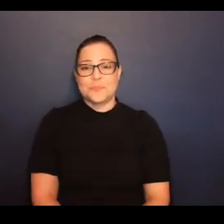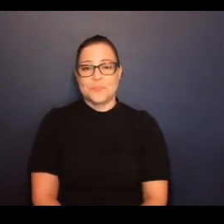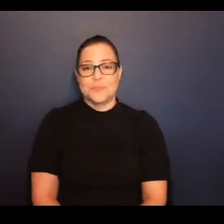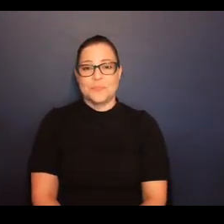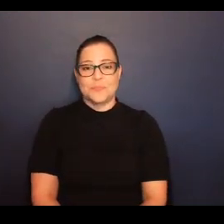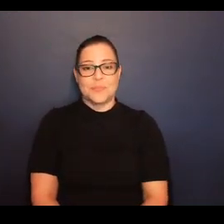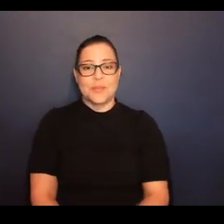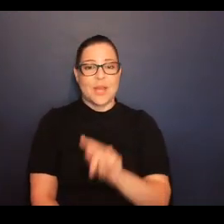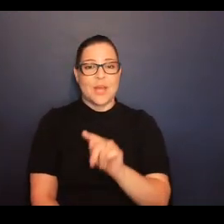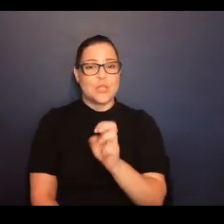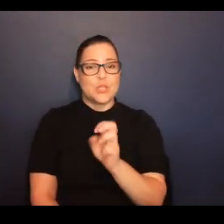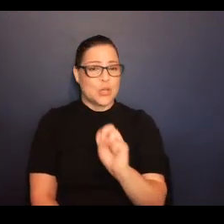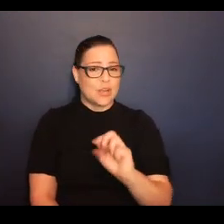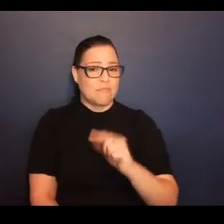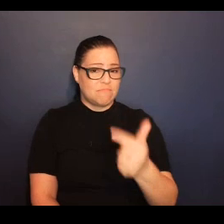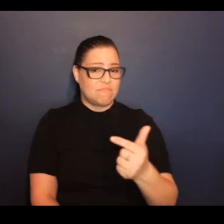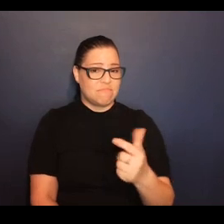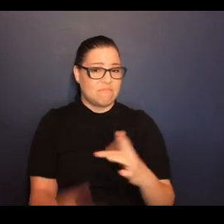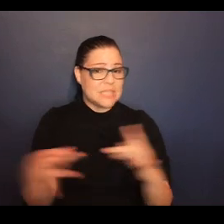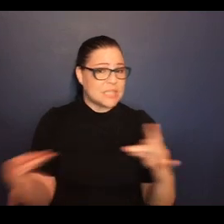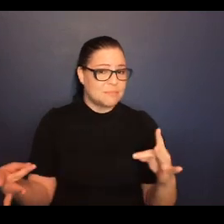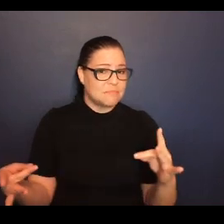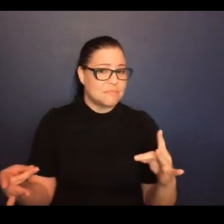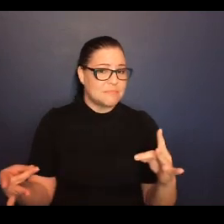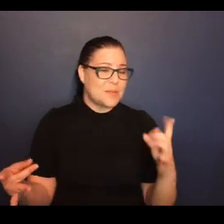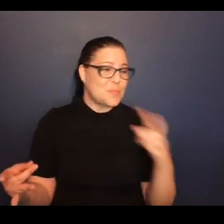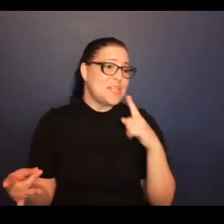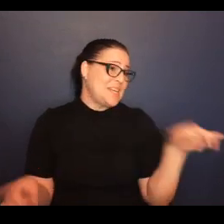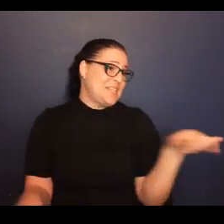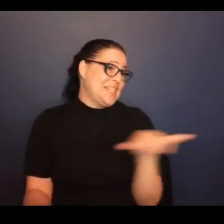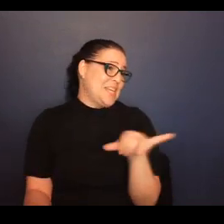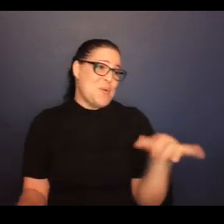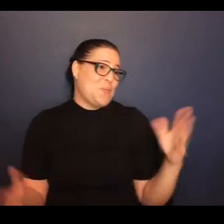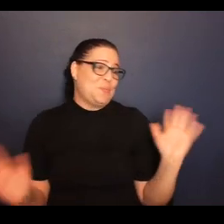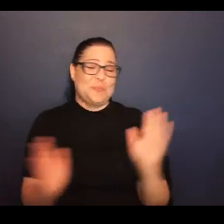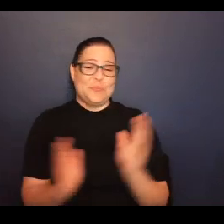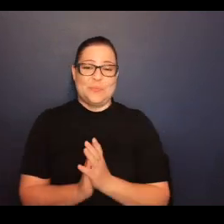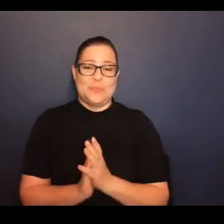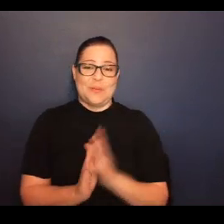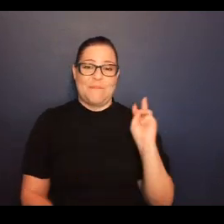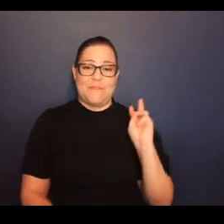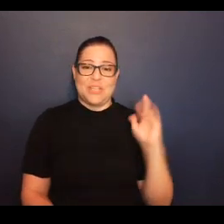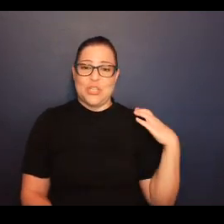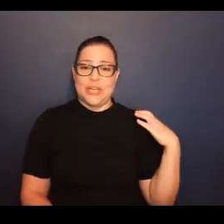Board Member Turkin, anything else to add? Ditto. All right, I was going to say ditto as well. Vice Chair.